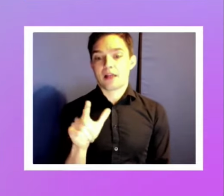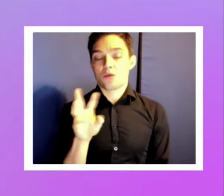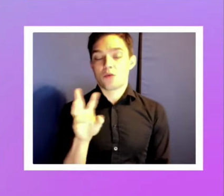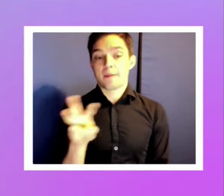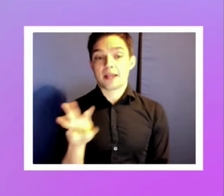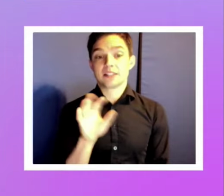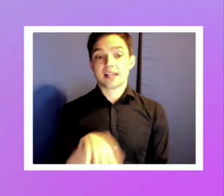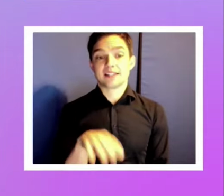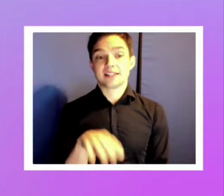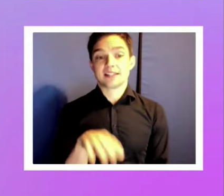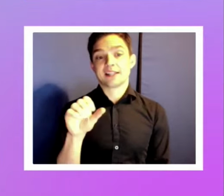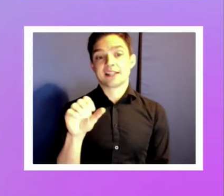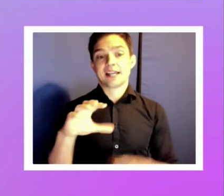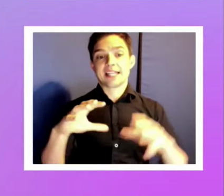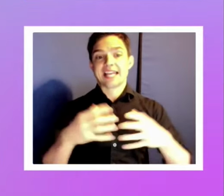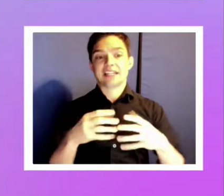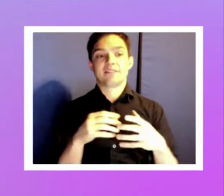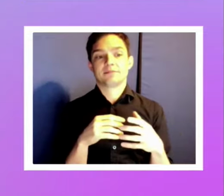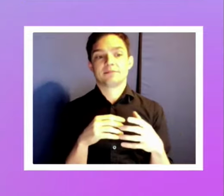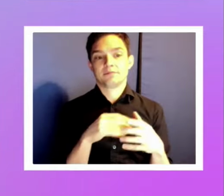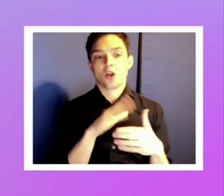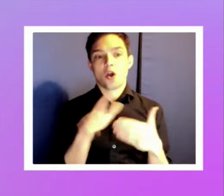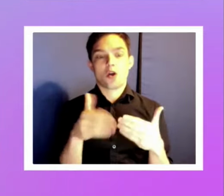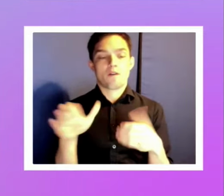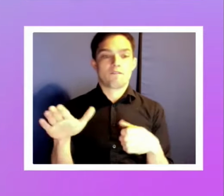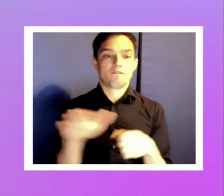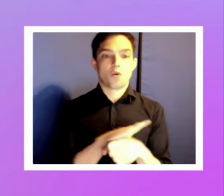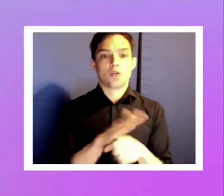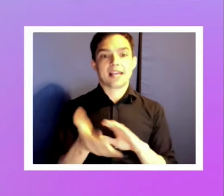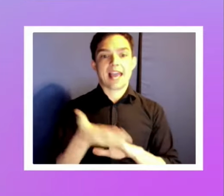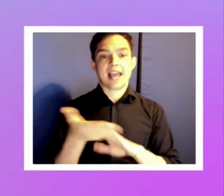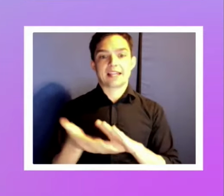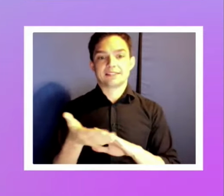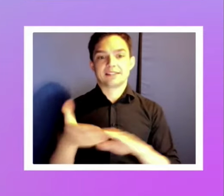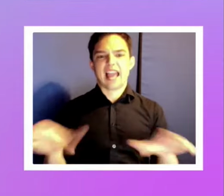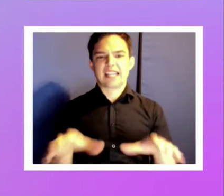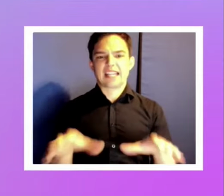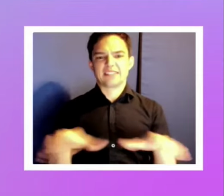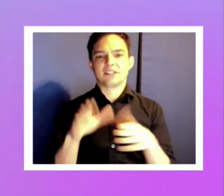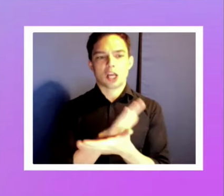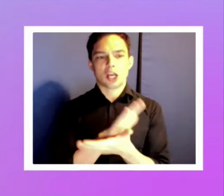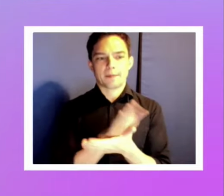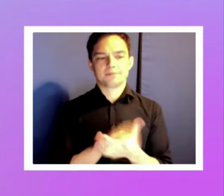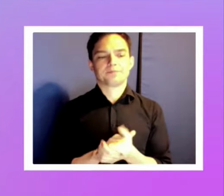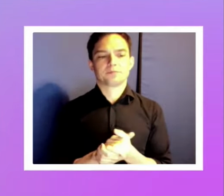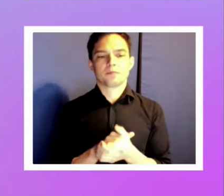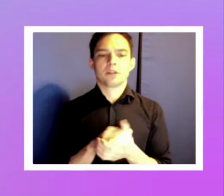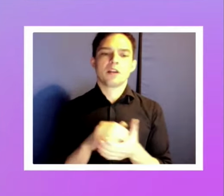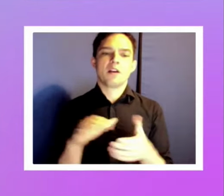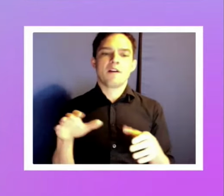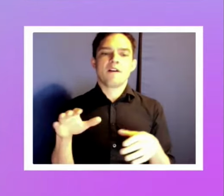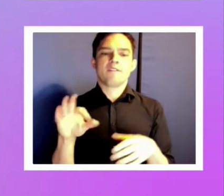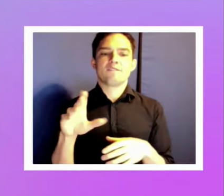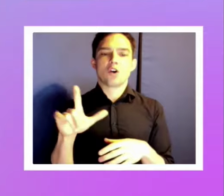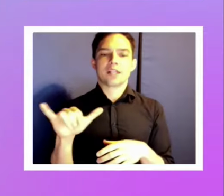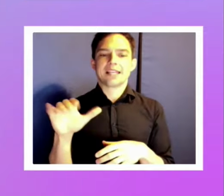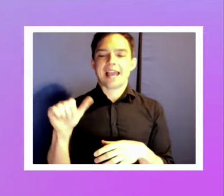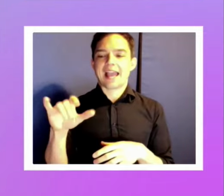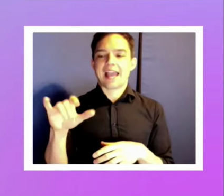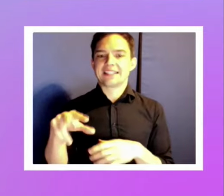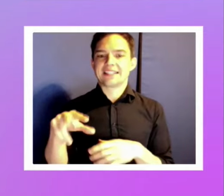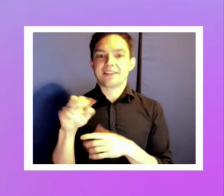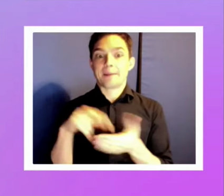is a set of all fully active documents, and fully active just basically means it